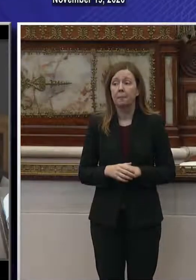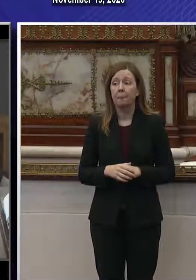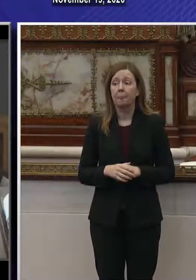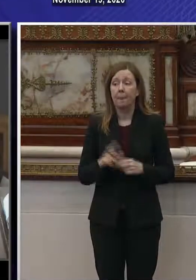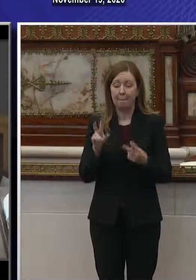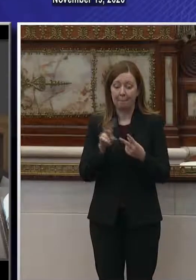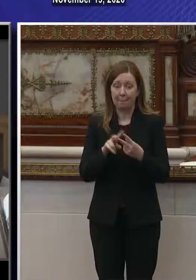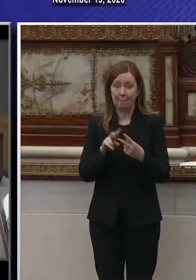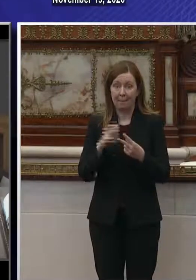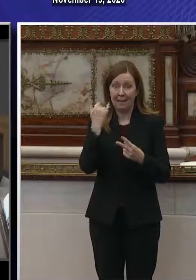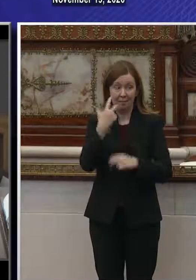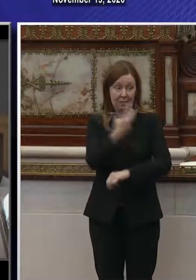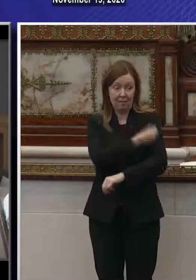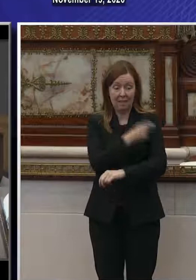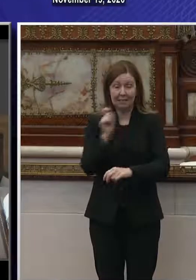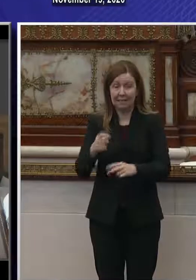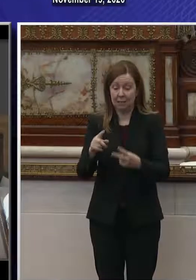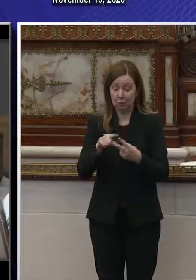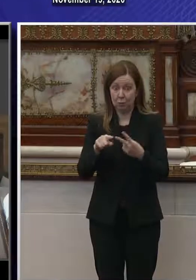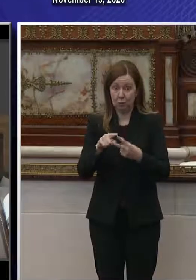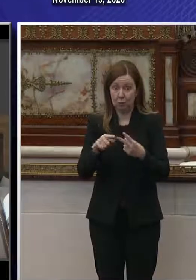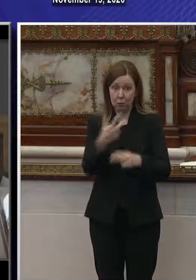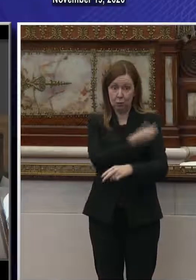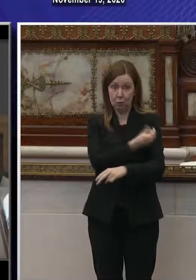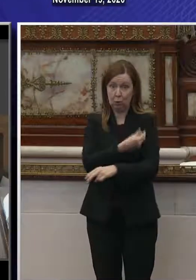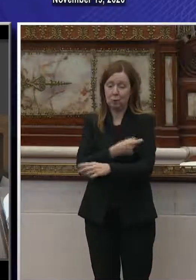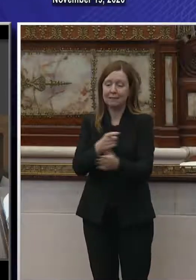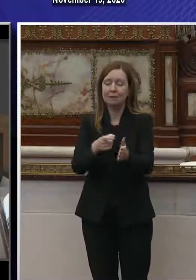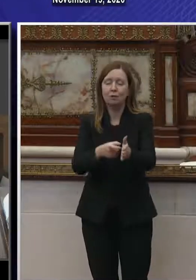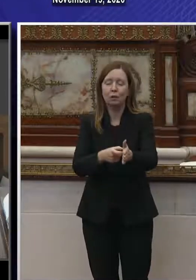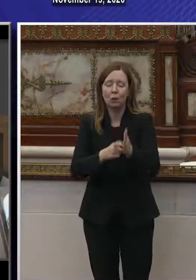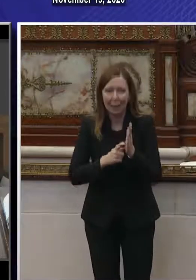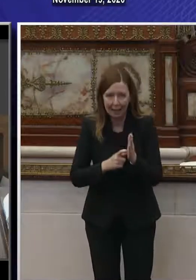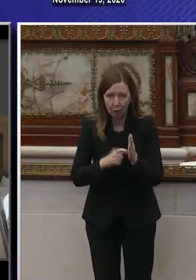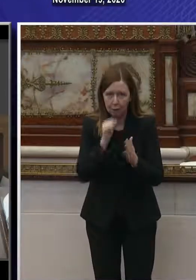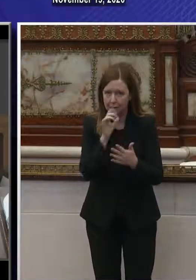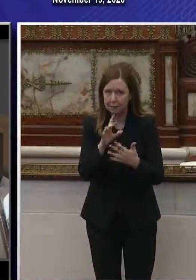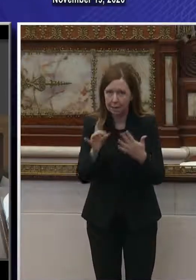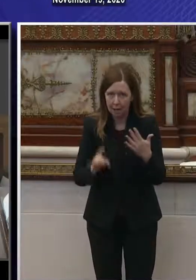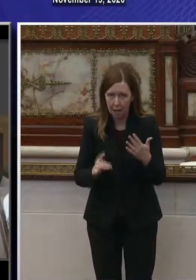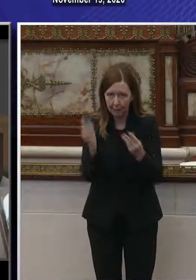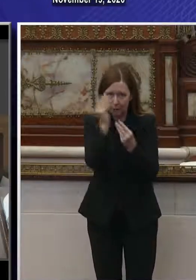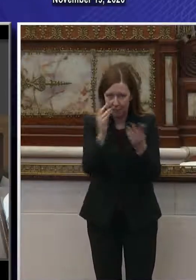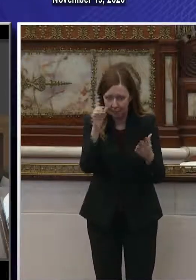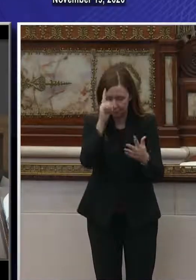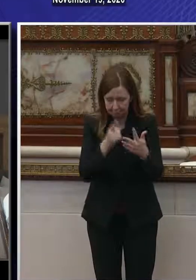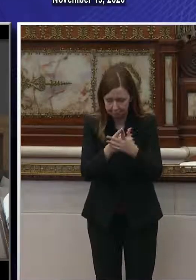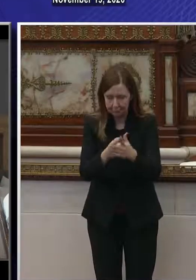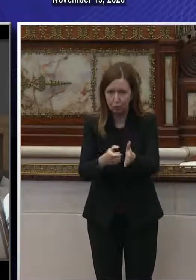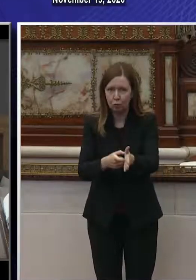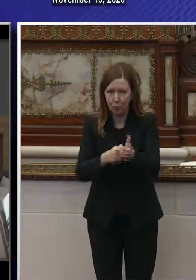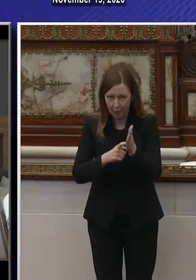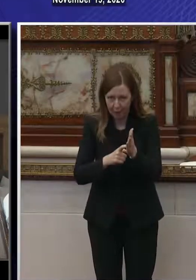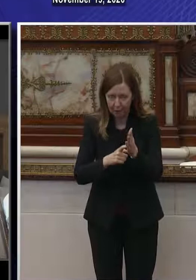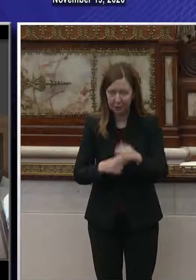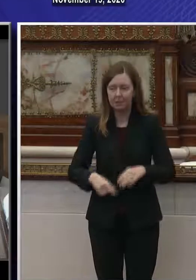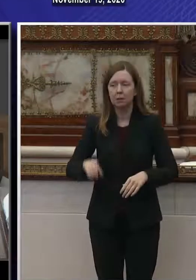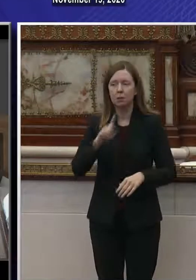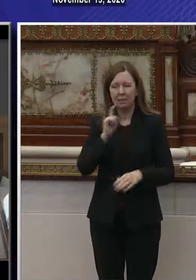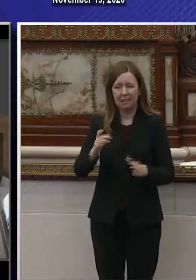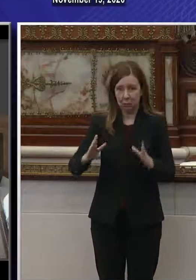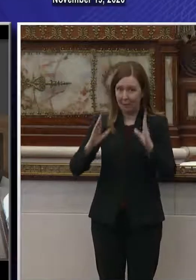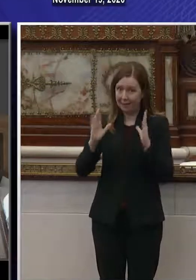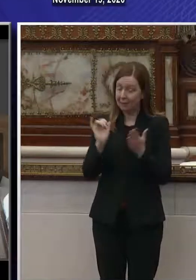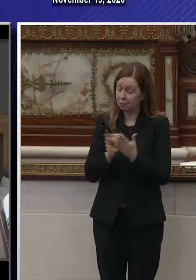2 doses is a requirement. It's not an option, it's a requirement. And that's something that we really need to pay a lot of attention to